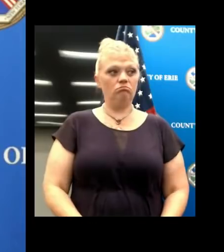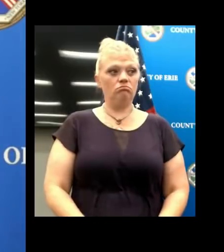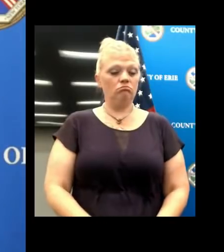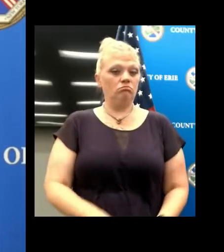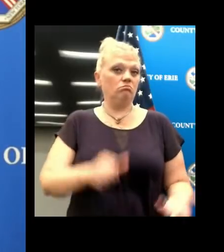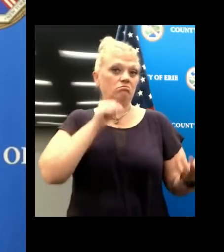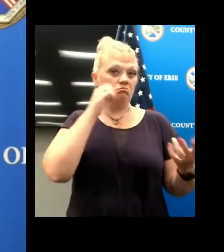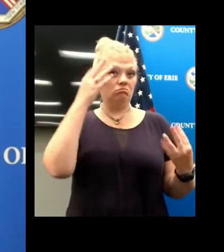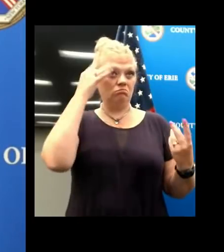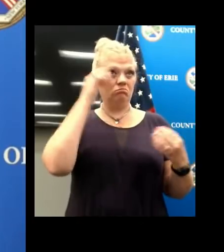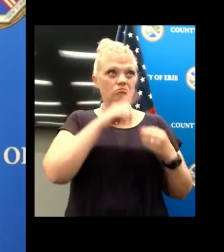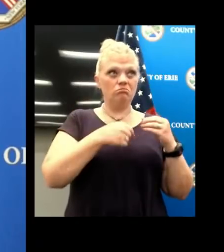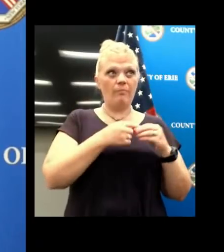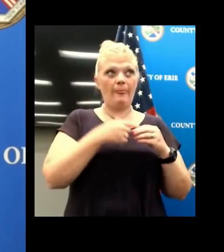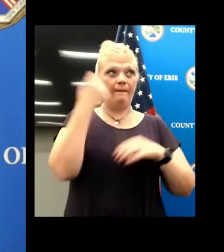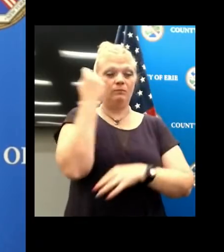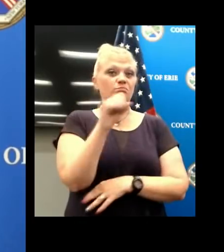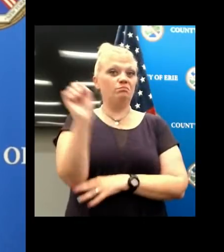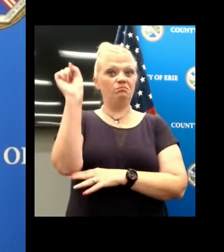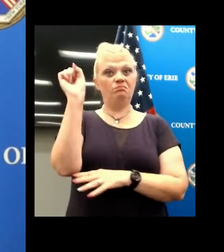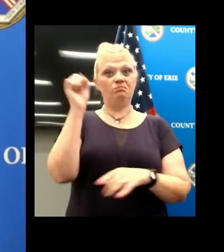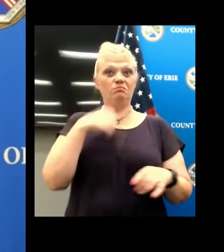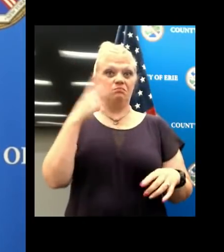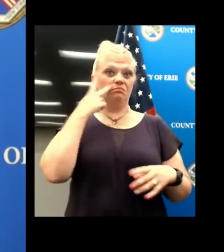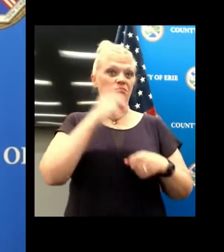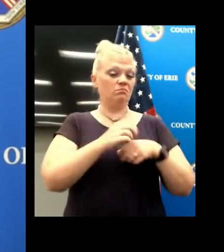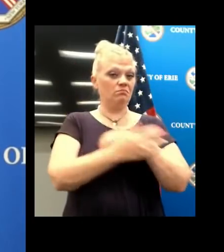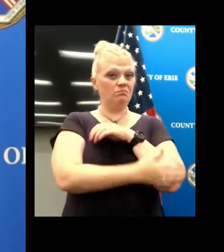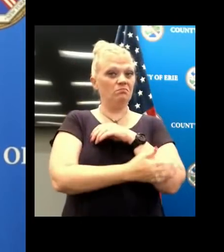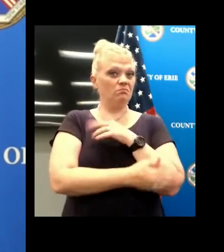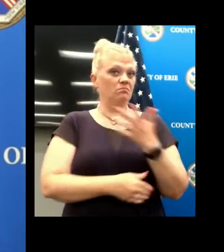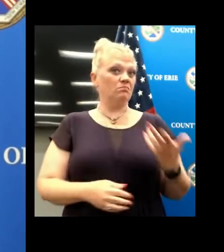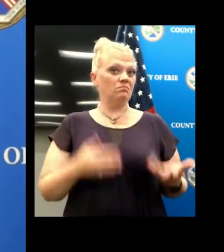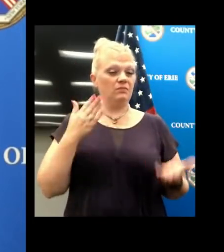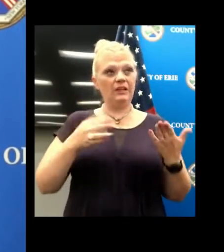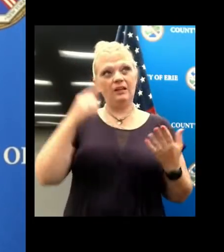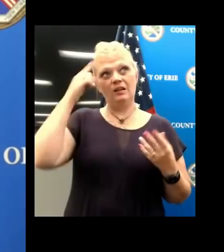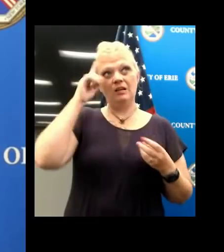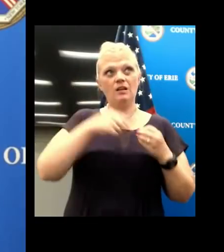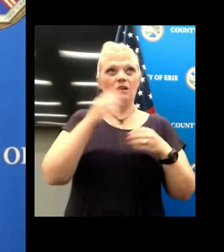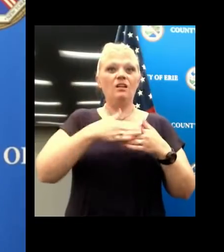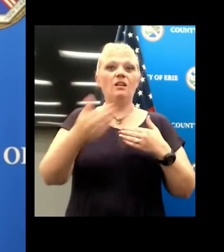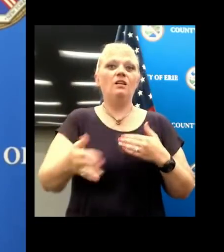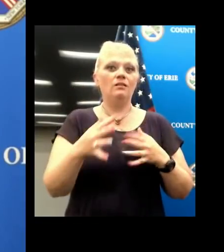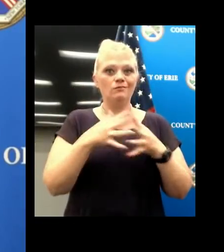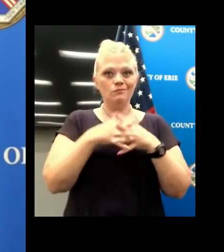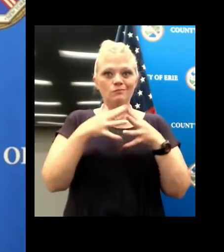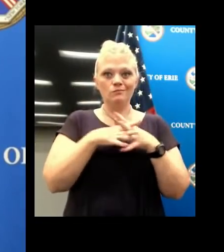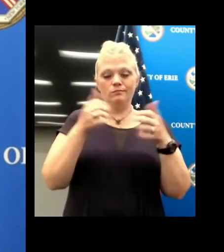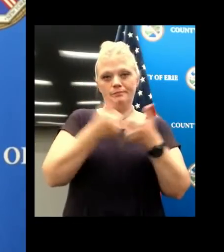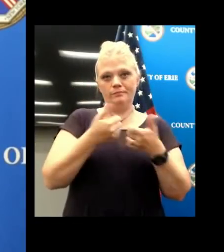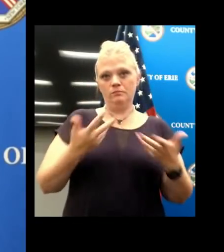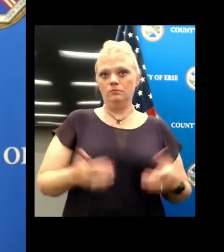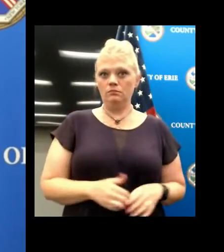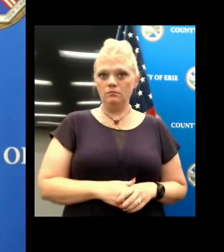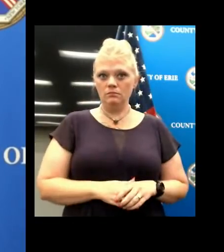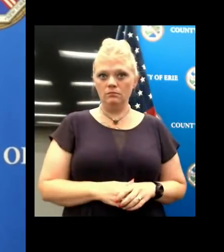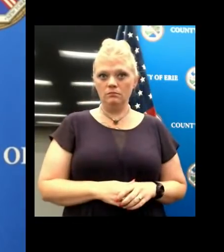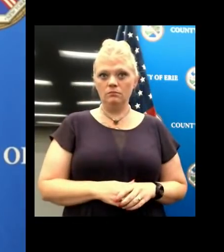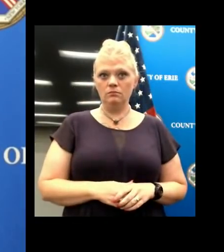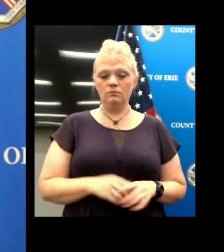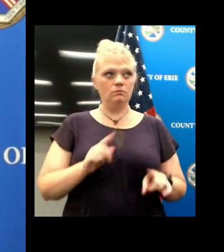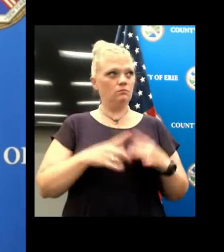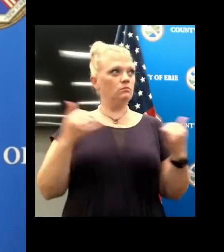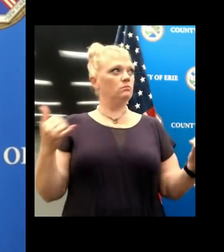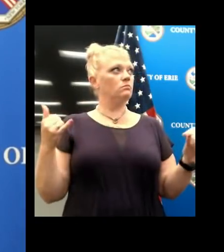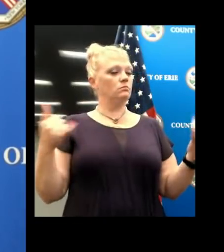You weren't thinking about the protests that we see in the country today. You're probably thinking about the next Bills game. But here we are today,